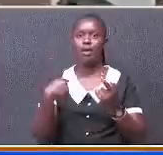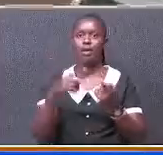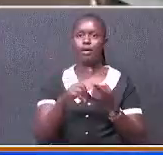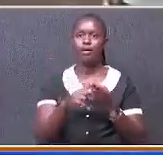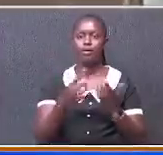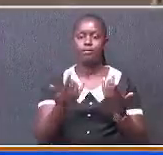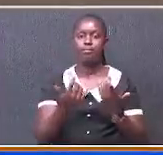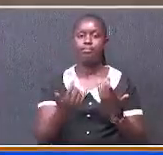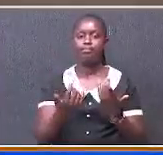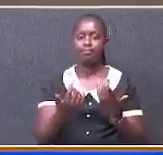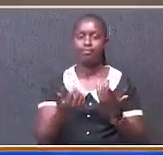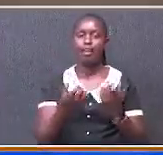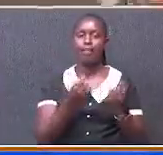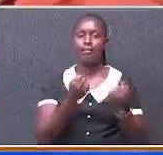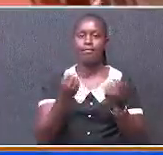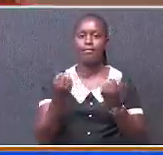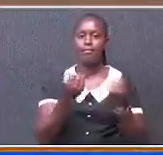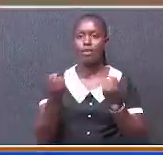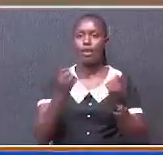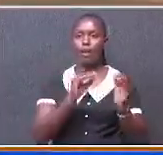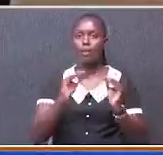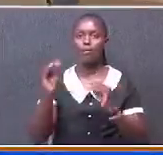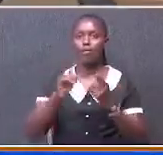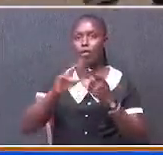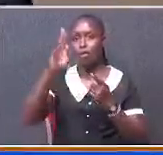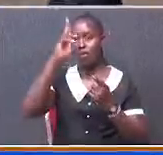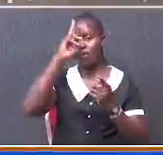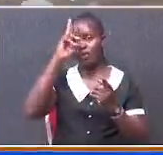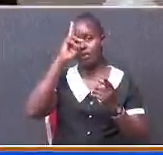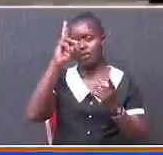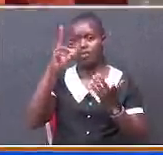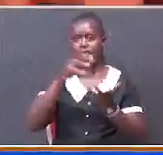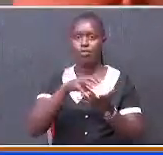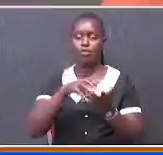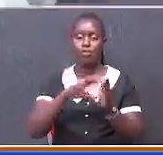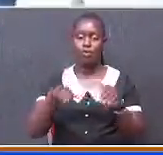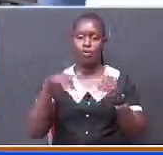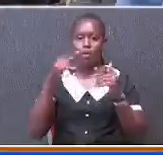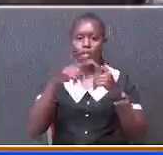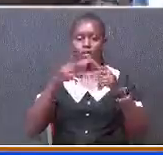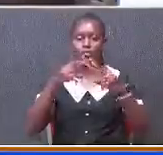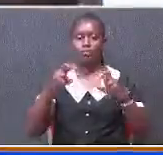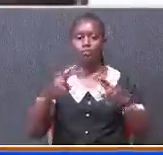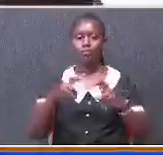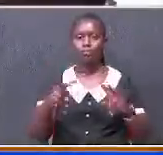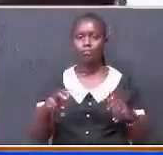to Wanguru Police Station by traffic police officers awaiting inspection.